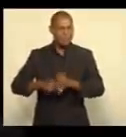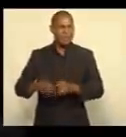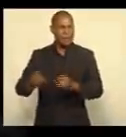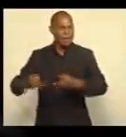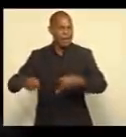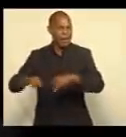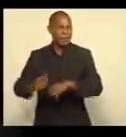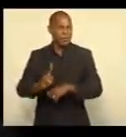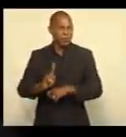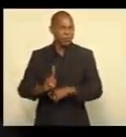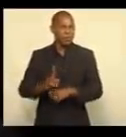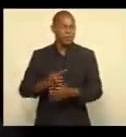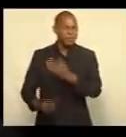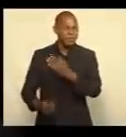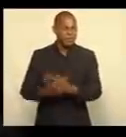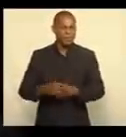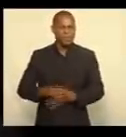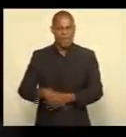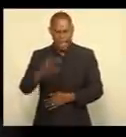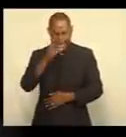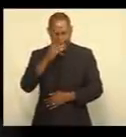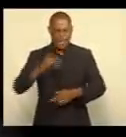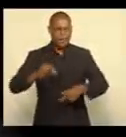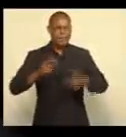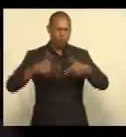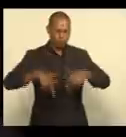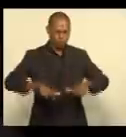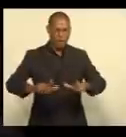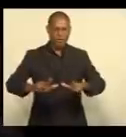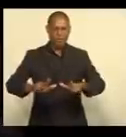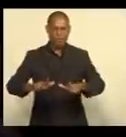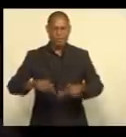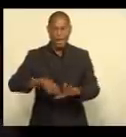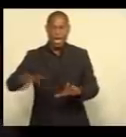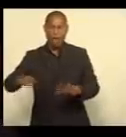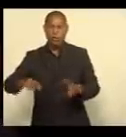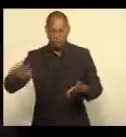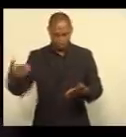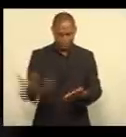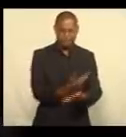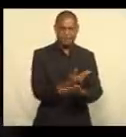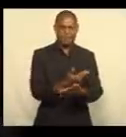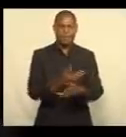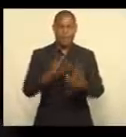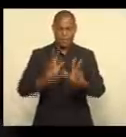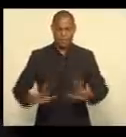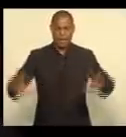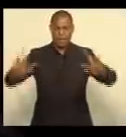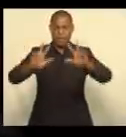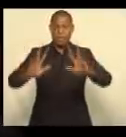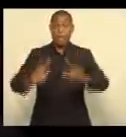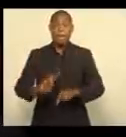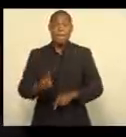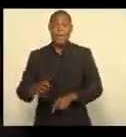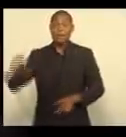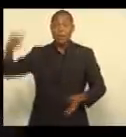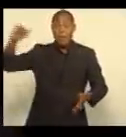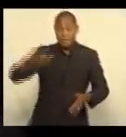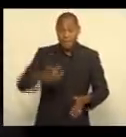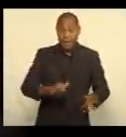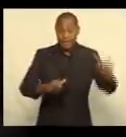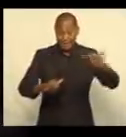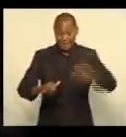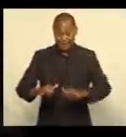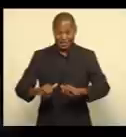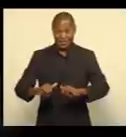they still can travel or come into Viti Levu. As for flights, Edwin, Dr. Fong highlighted that all domestic